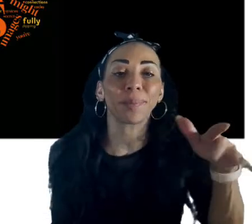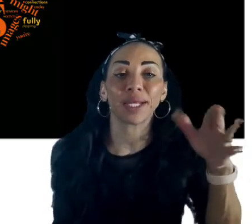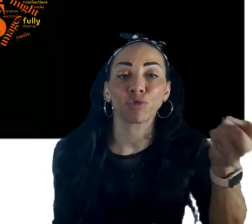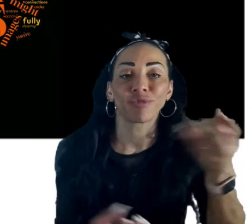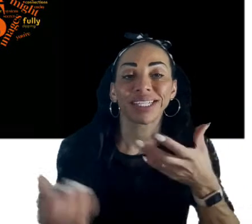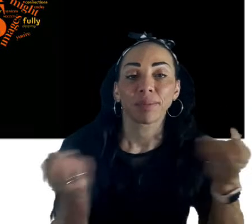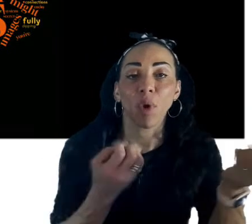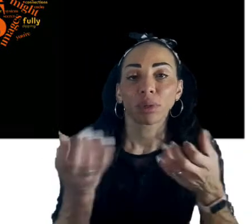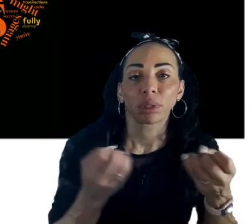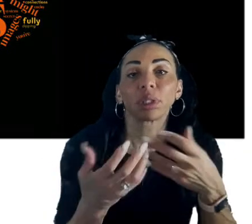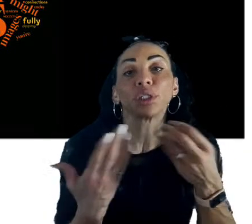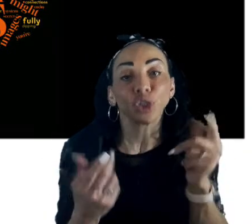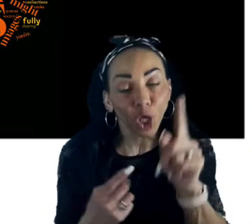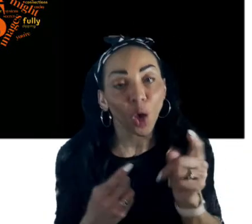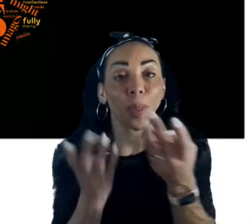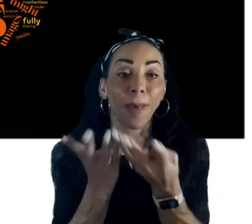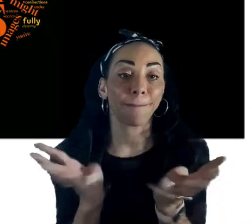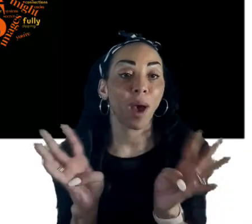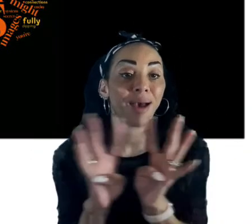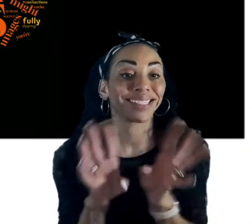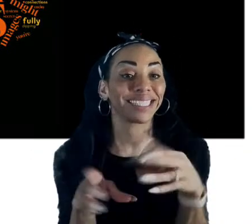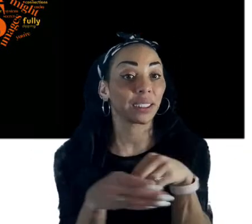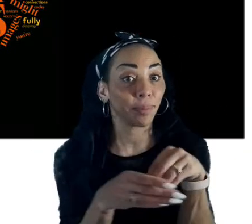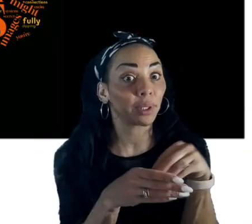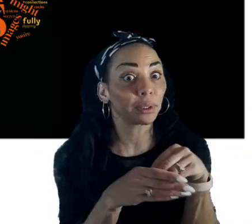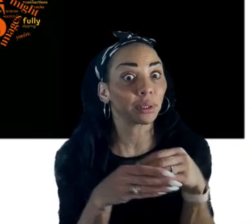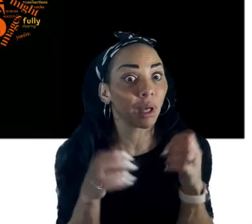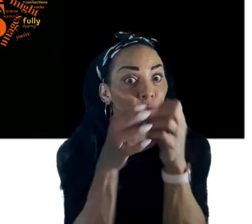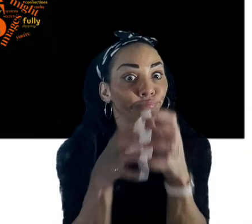participants are growing, but you can see there that,